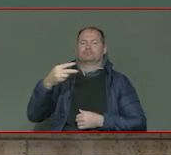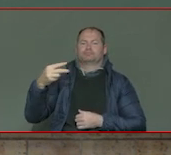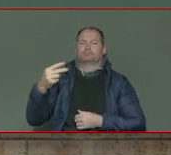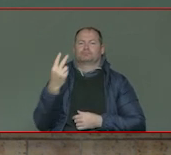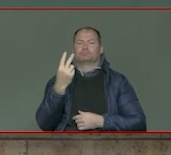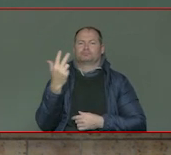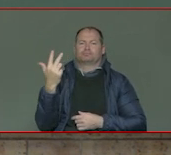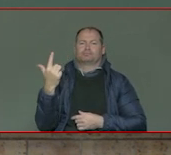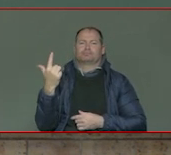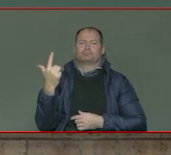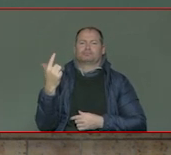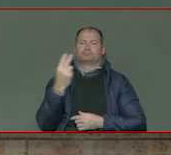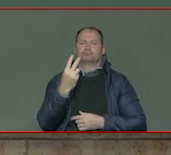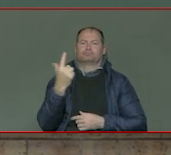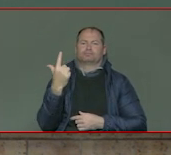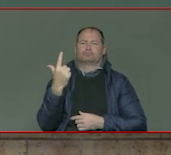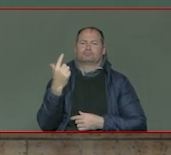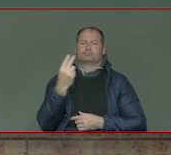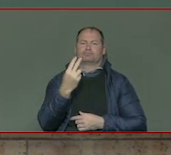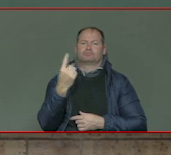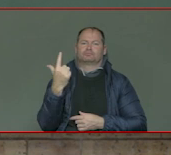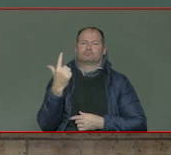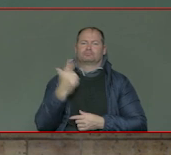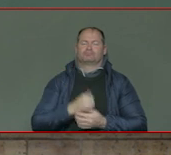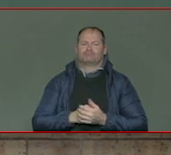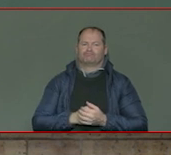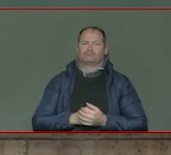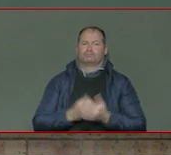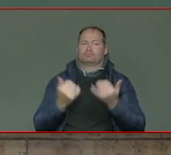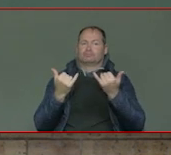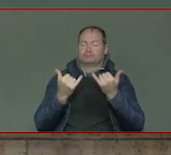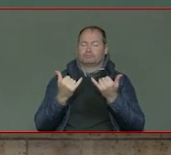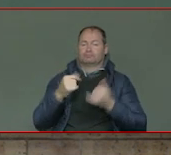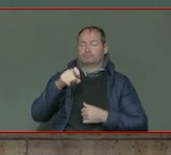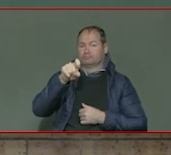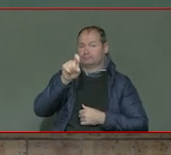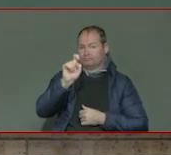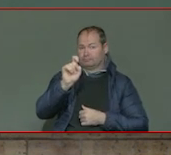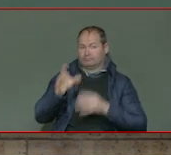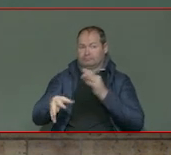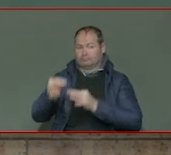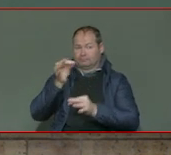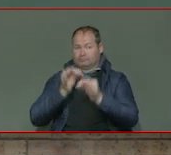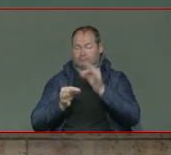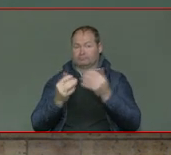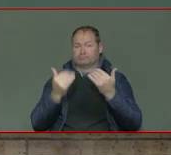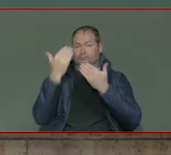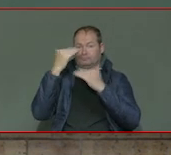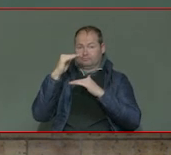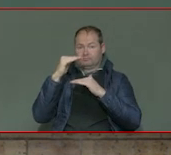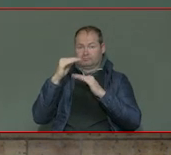27. Is that clear? And when I substituted x equal to 3 in place of x, I dropped the limit